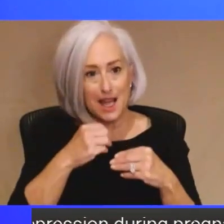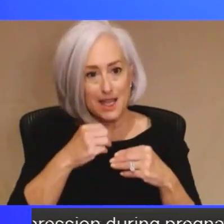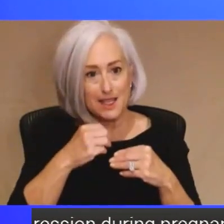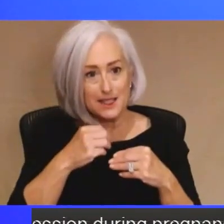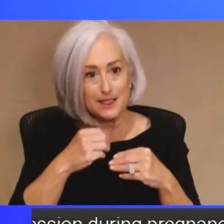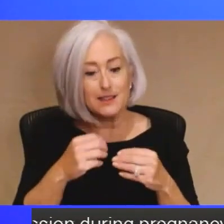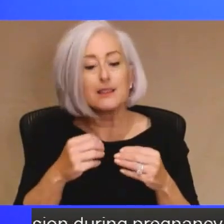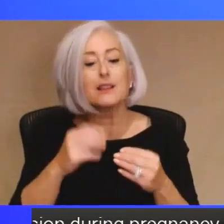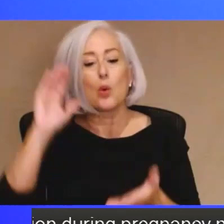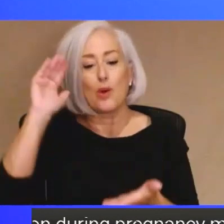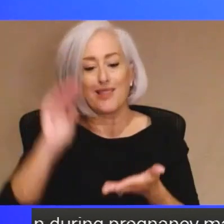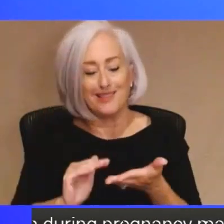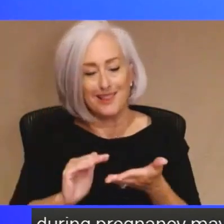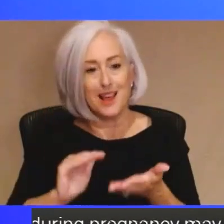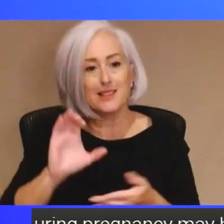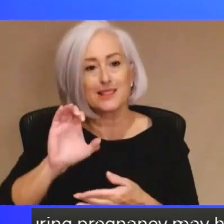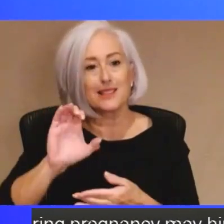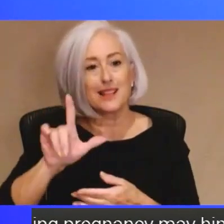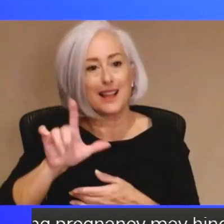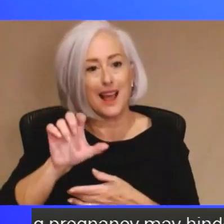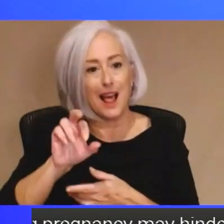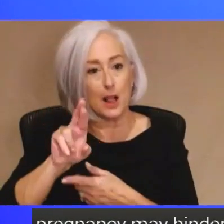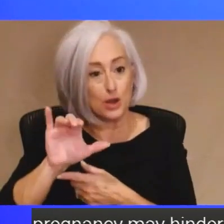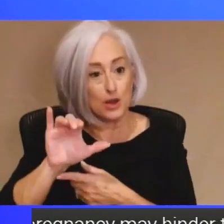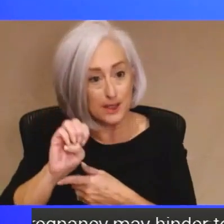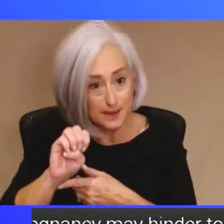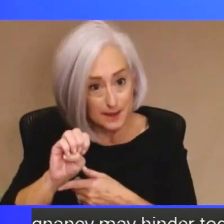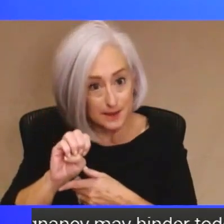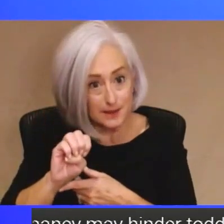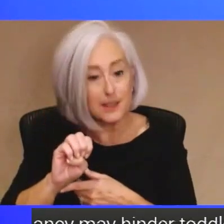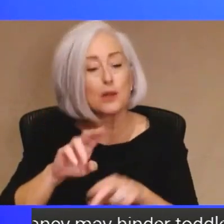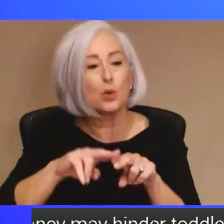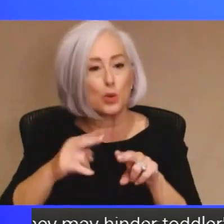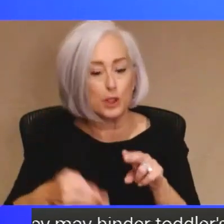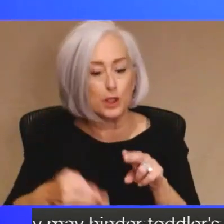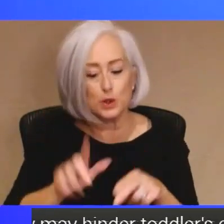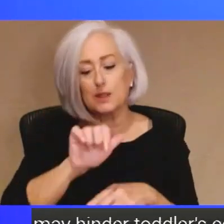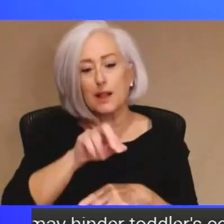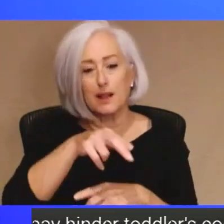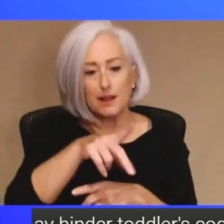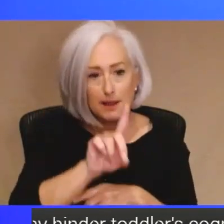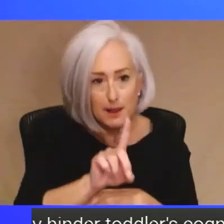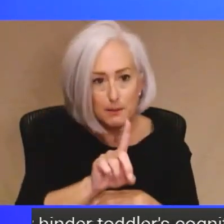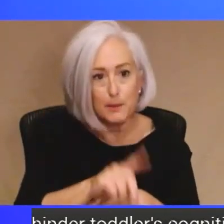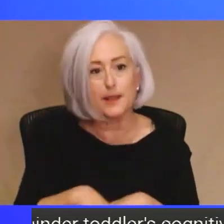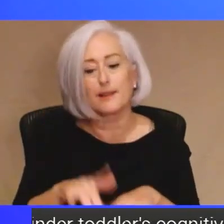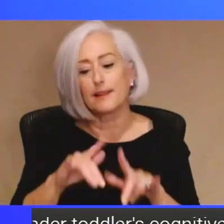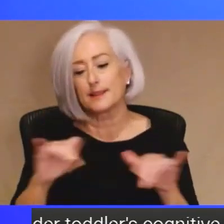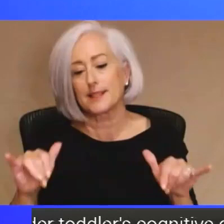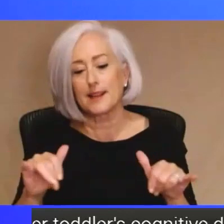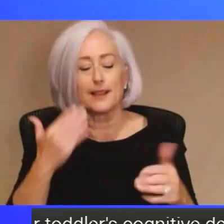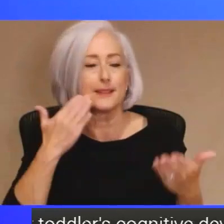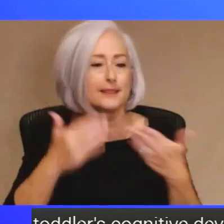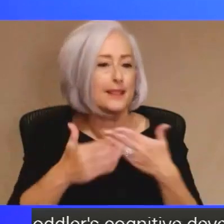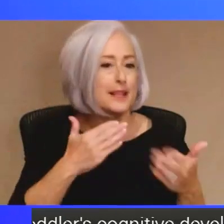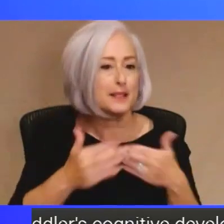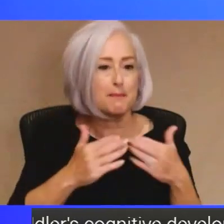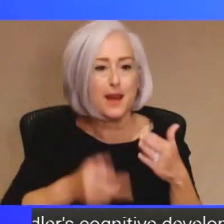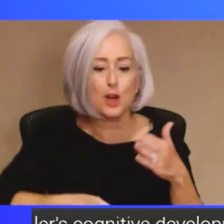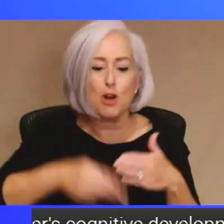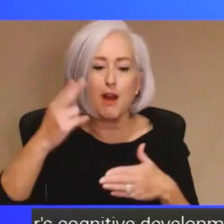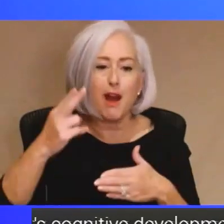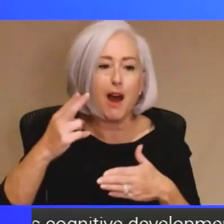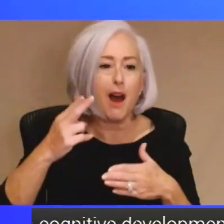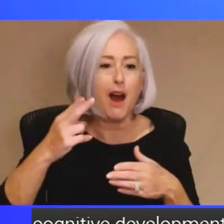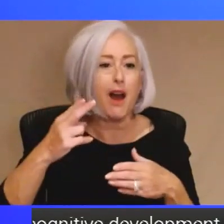glucose, the blood pressure, and the lipids. So I don't particularly care if it's high protein, low protein, high carb, or low